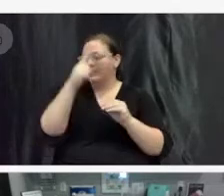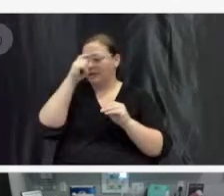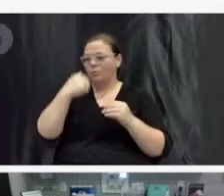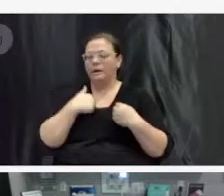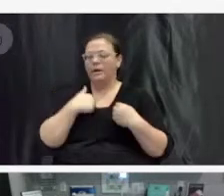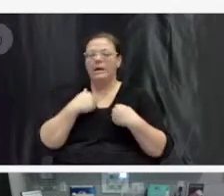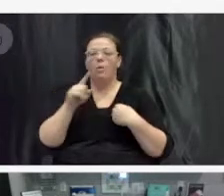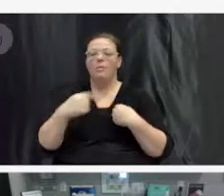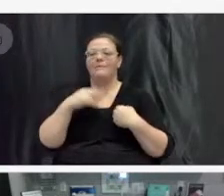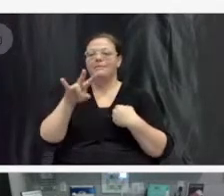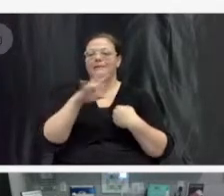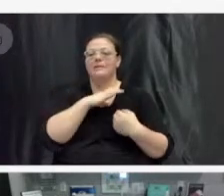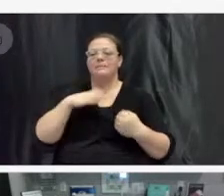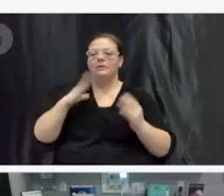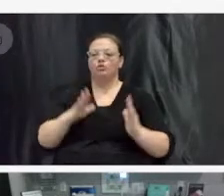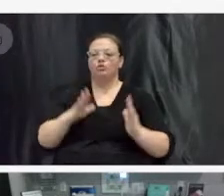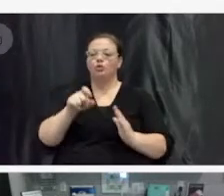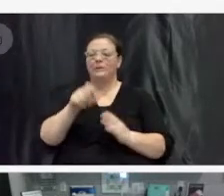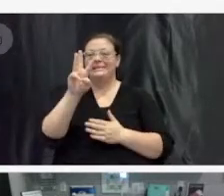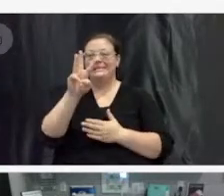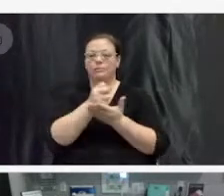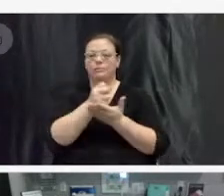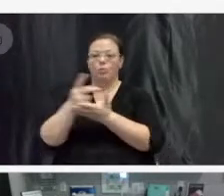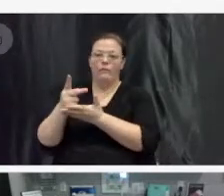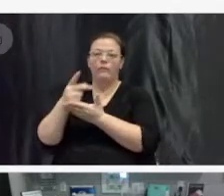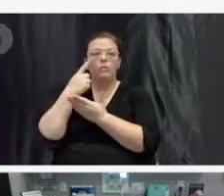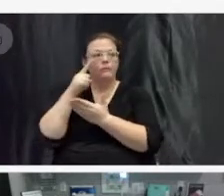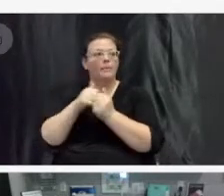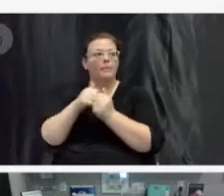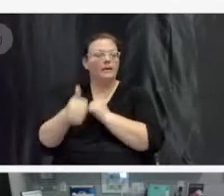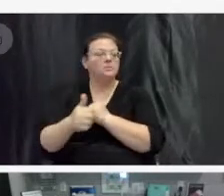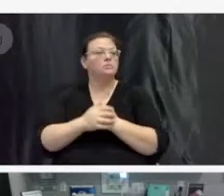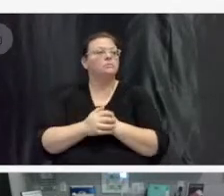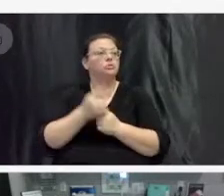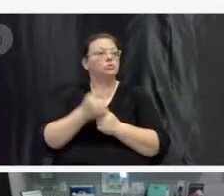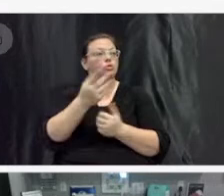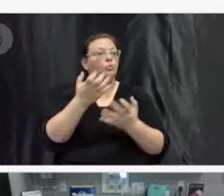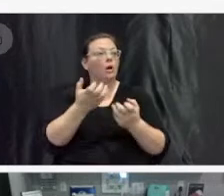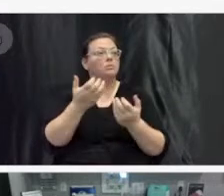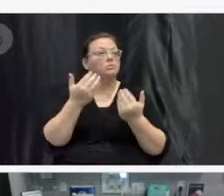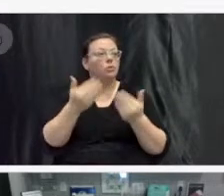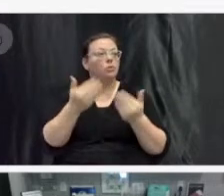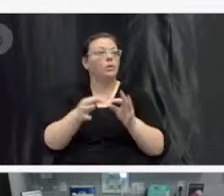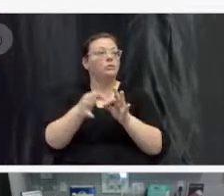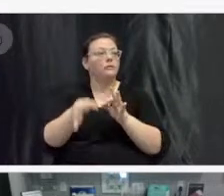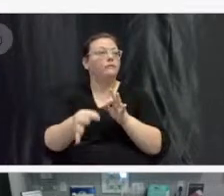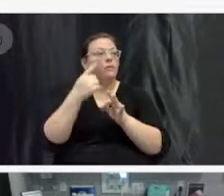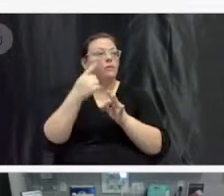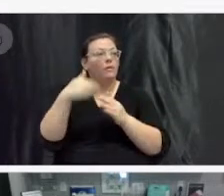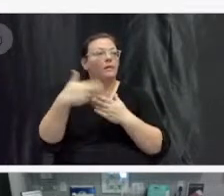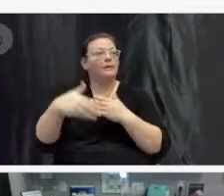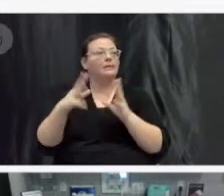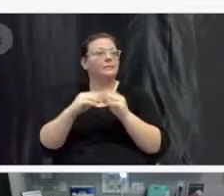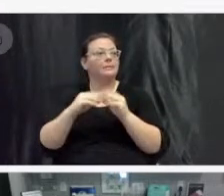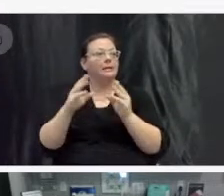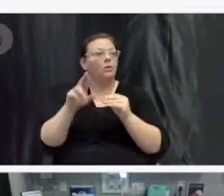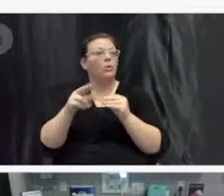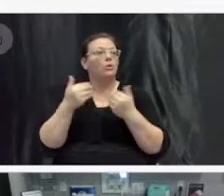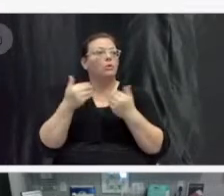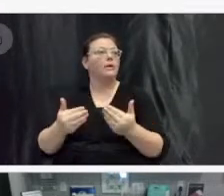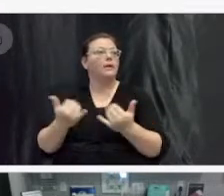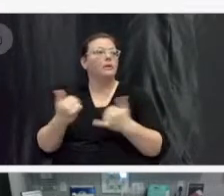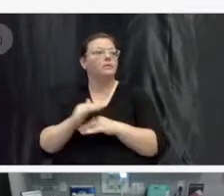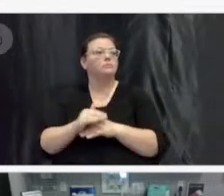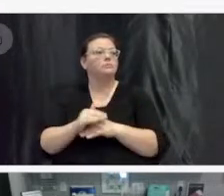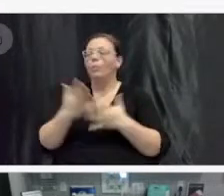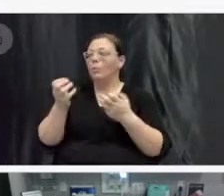7 commissioners and you need 6 for approval. Would you like to defer to the next available meeting or would you like to move forward? We